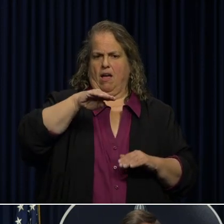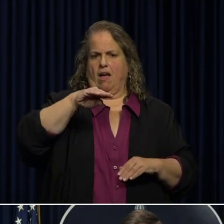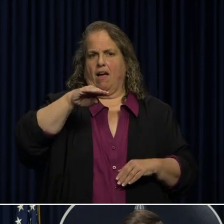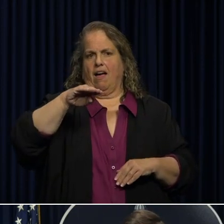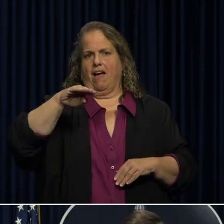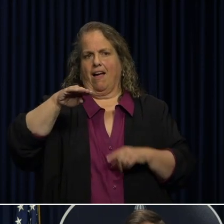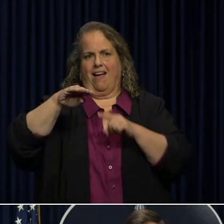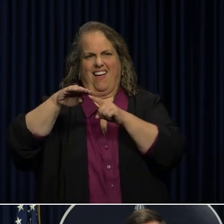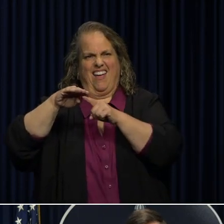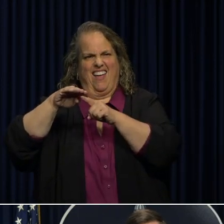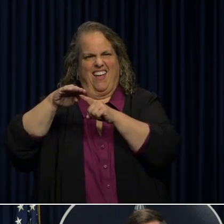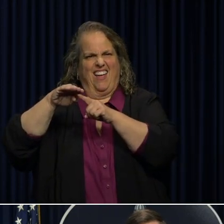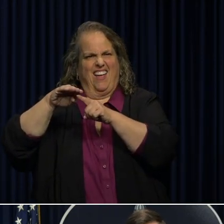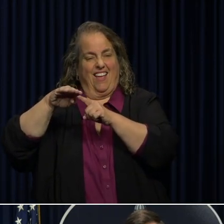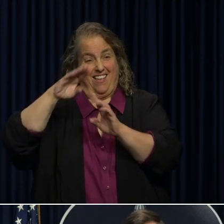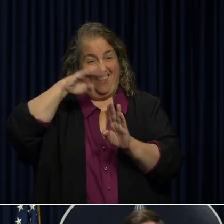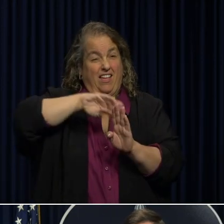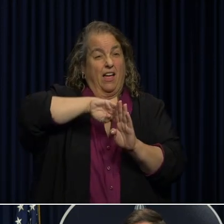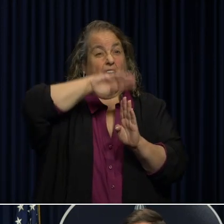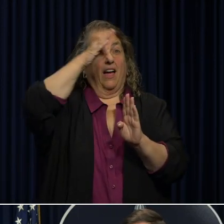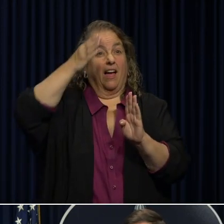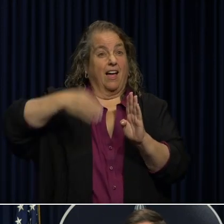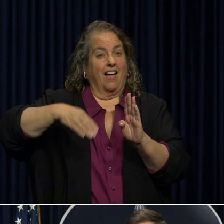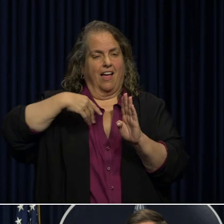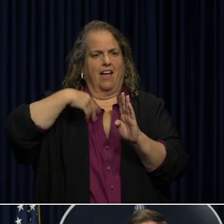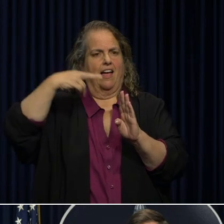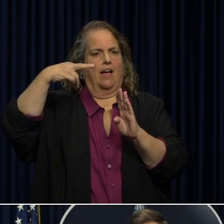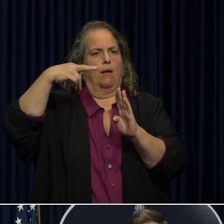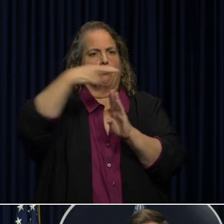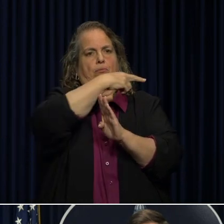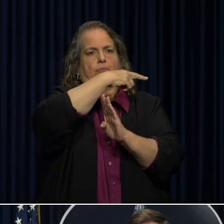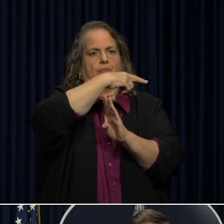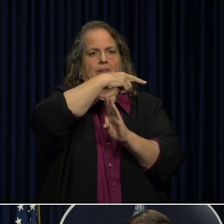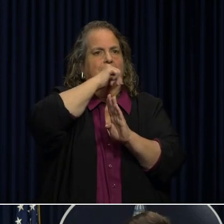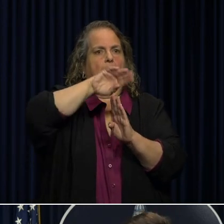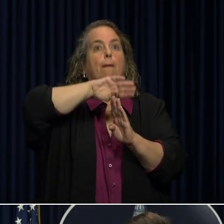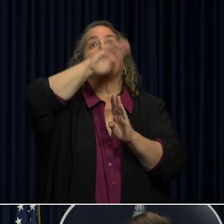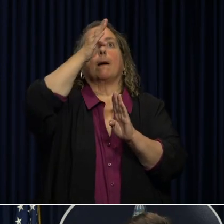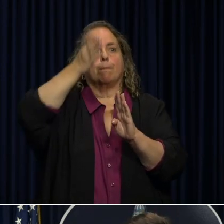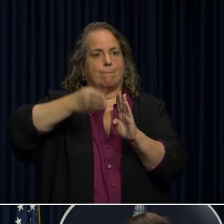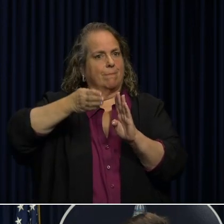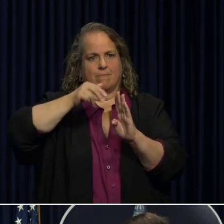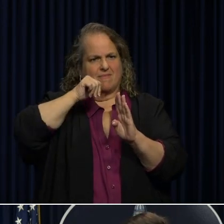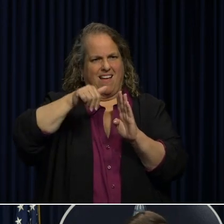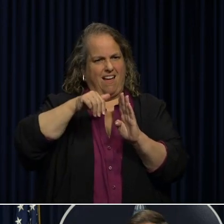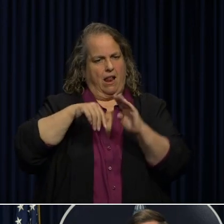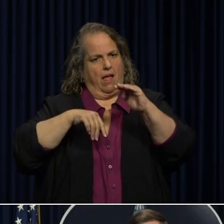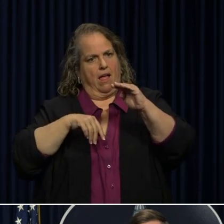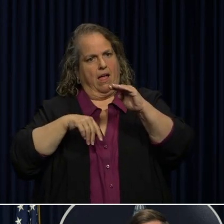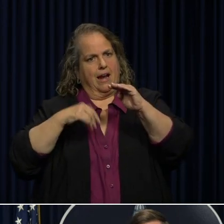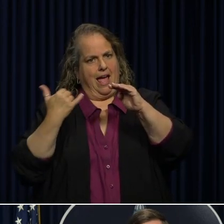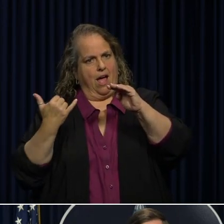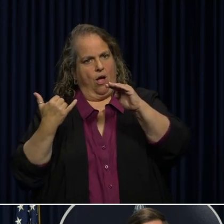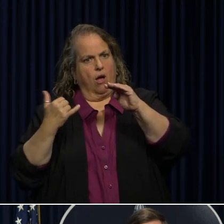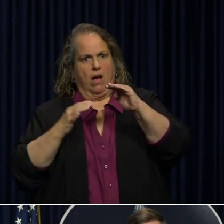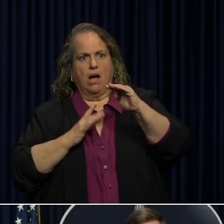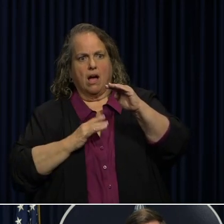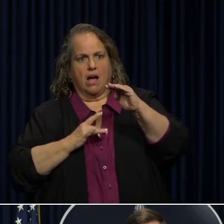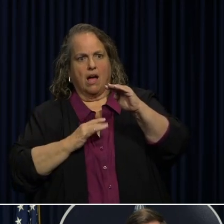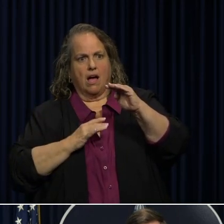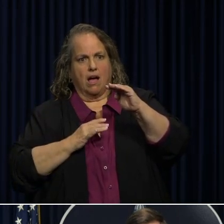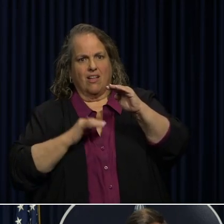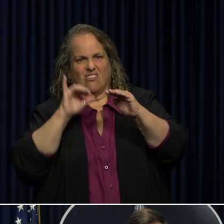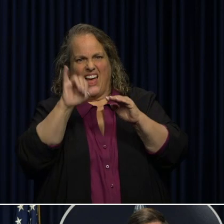day that we've cut the top of the muffin off. I mean, it gets you a way to at least visualize where we are, and that's your